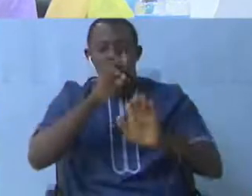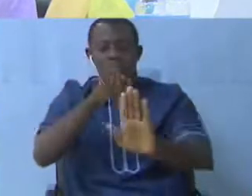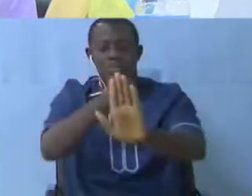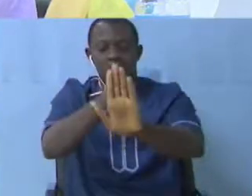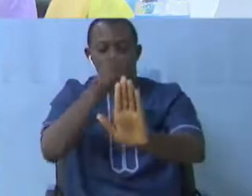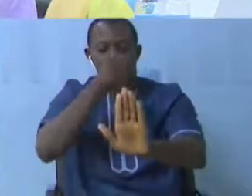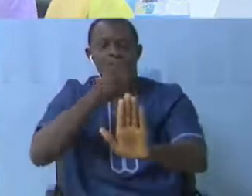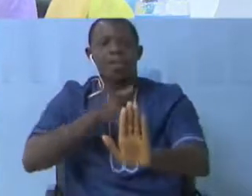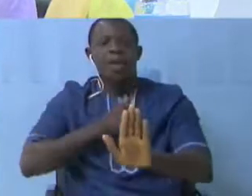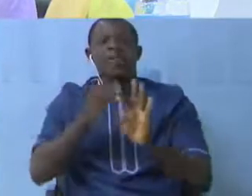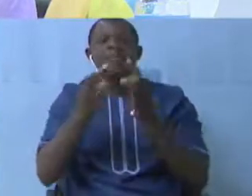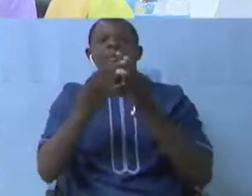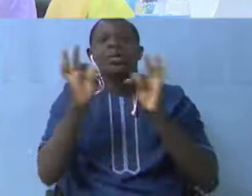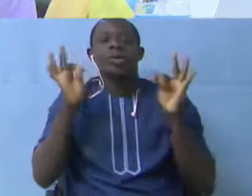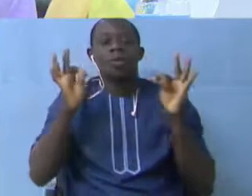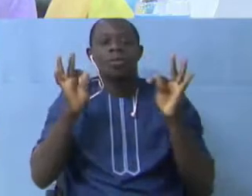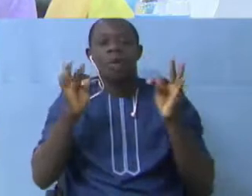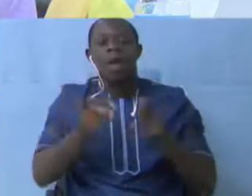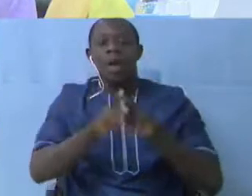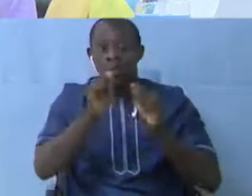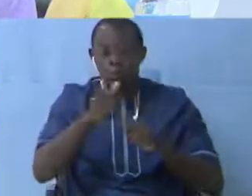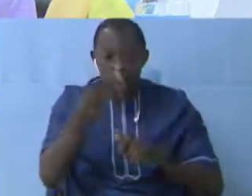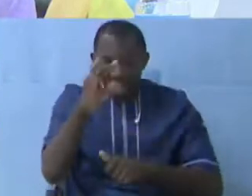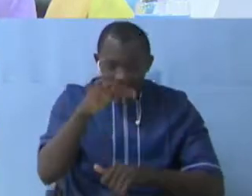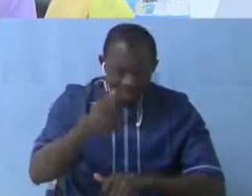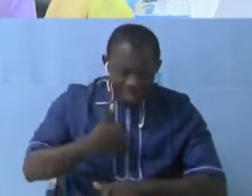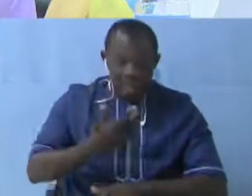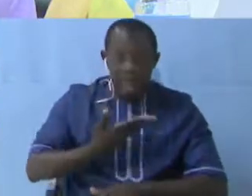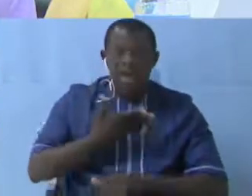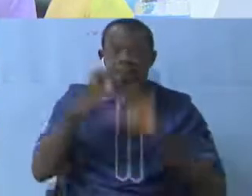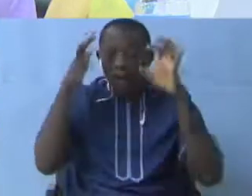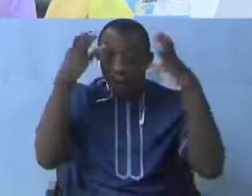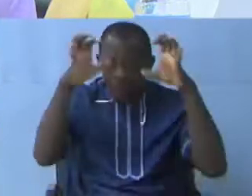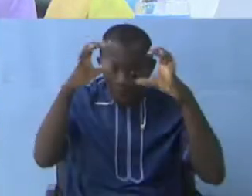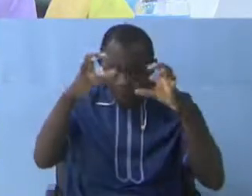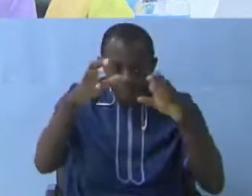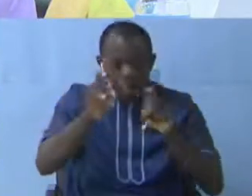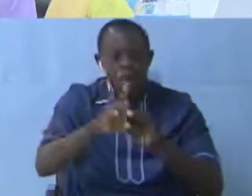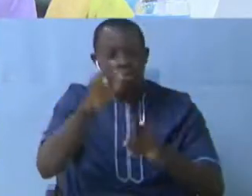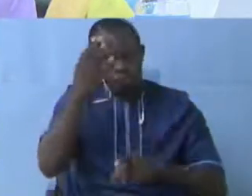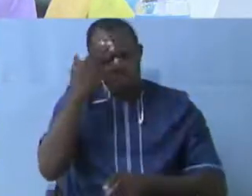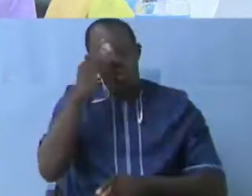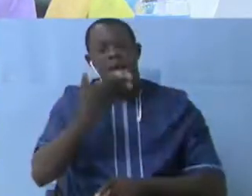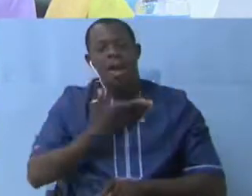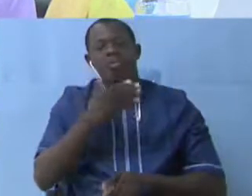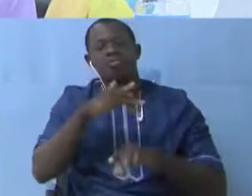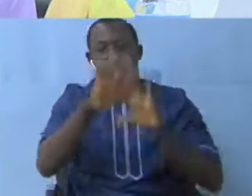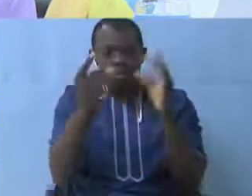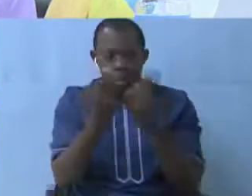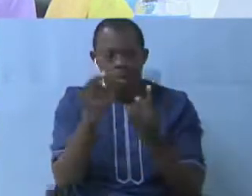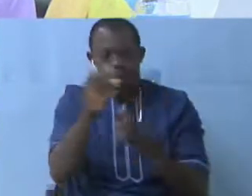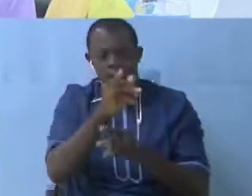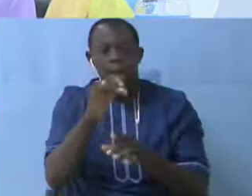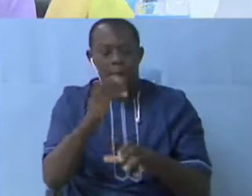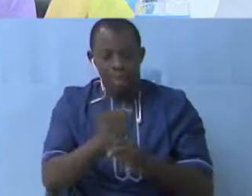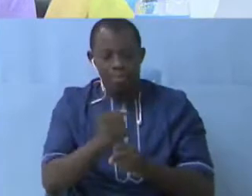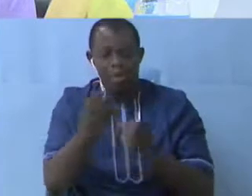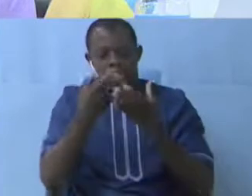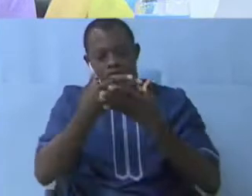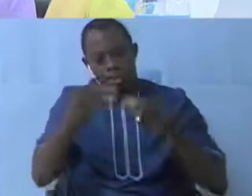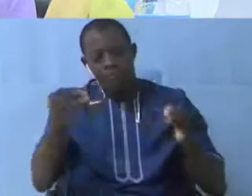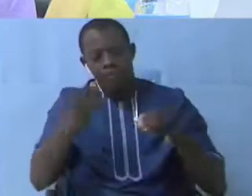I know that I have remedy. yaakaar naa tamit de gëm naa nguur goo xam ne nii daal dana dox ak loi ci saay boo xamee ne maa ngi ci